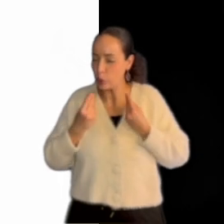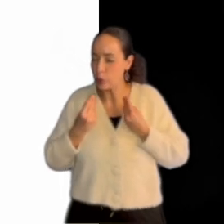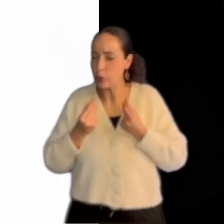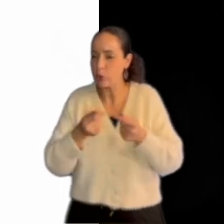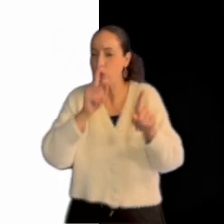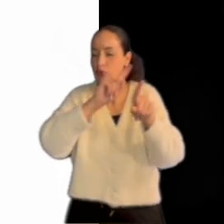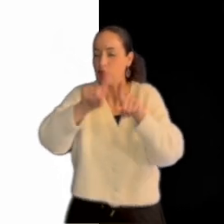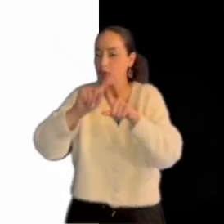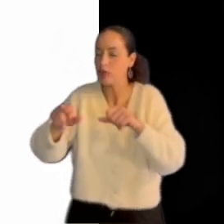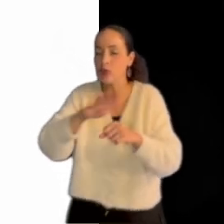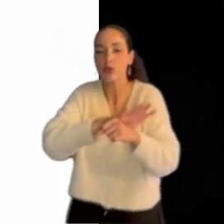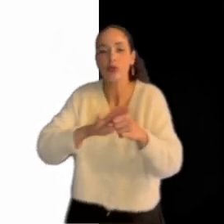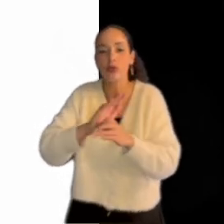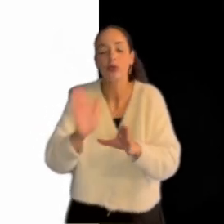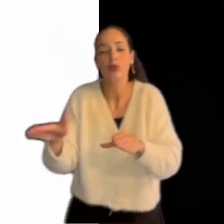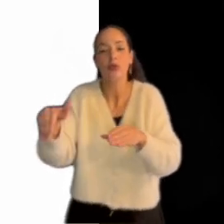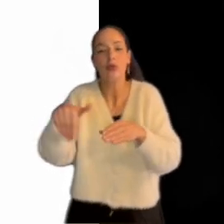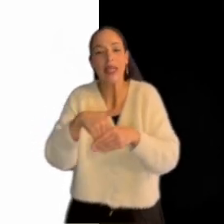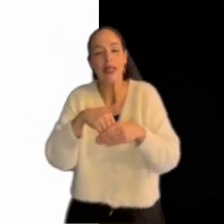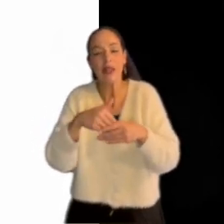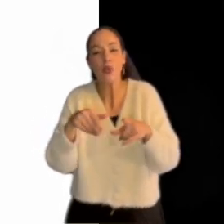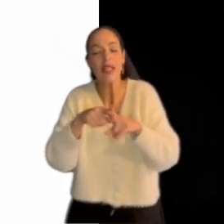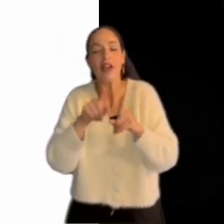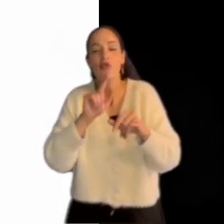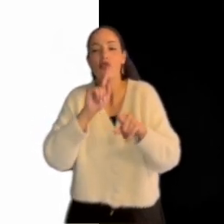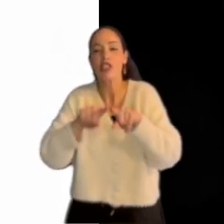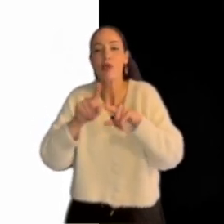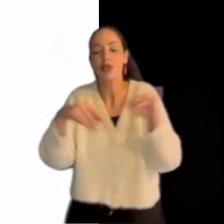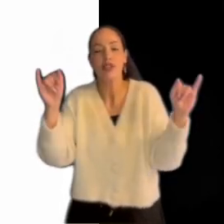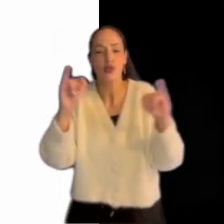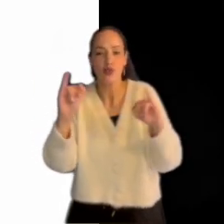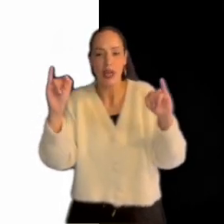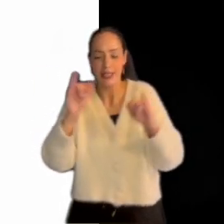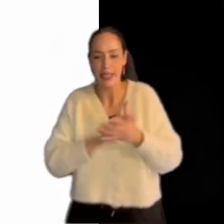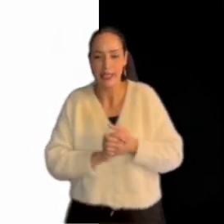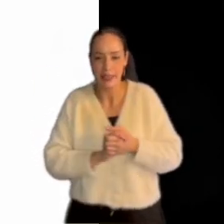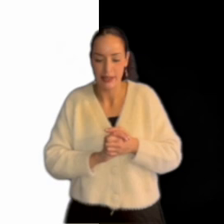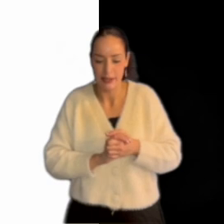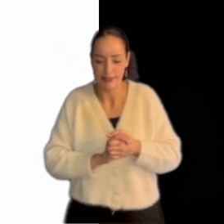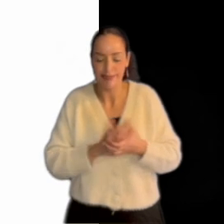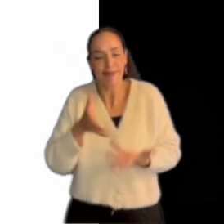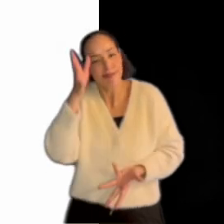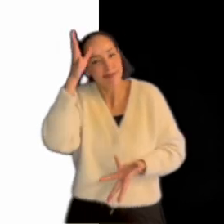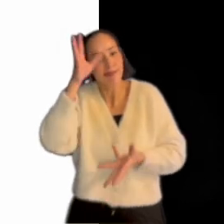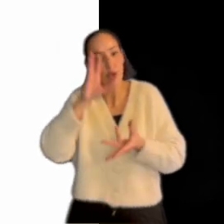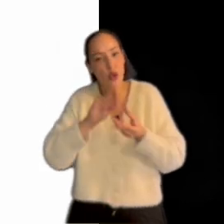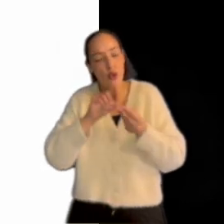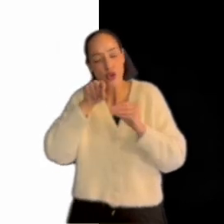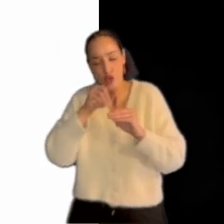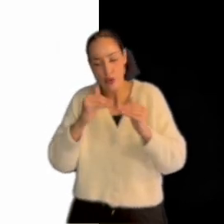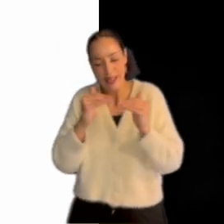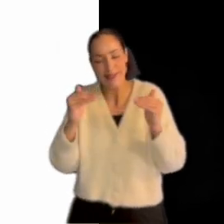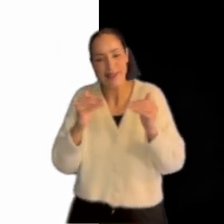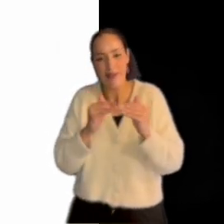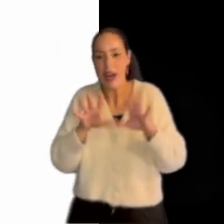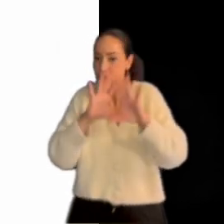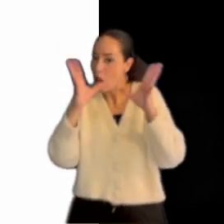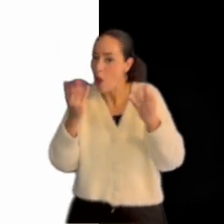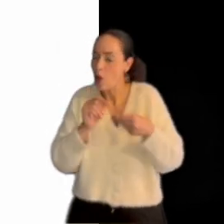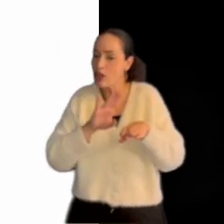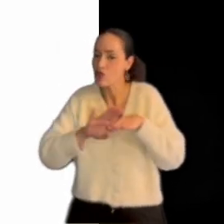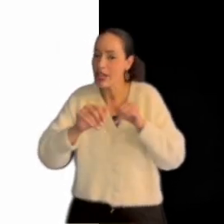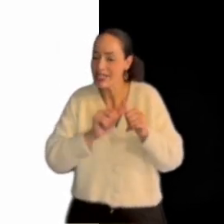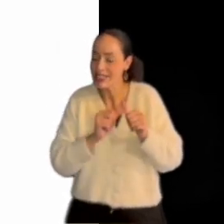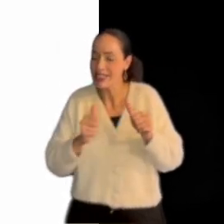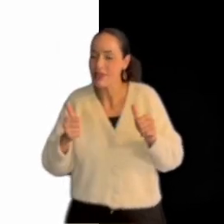training series, by reminding you that trauma-informed practice is the journey from disconnection to reconnection. Anyone can offer the